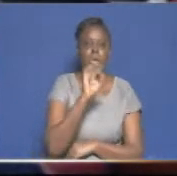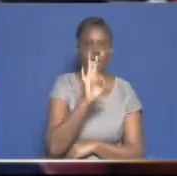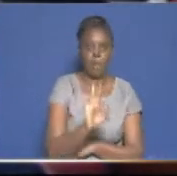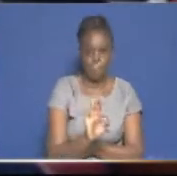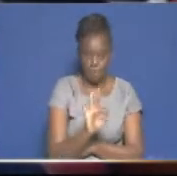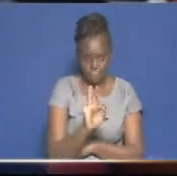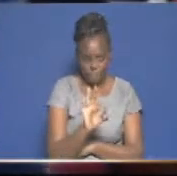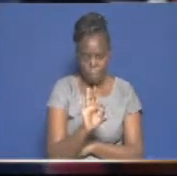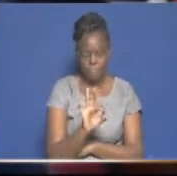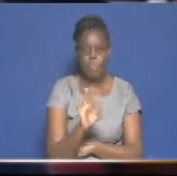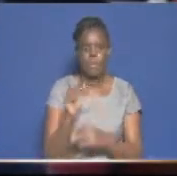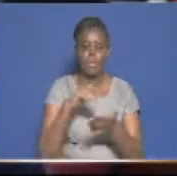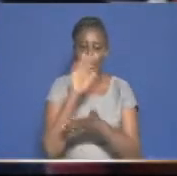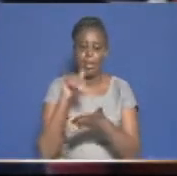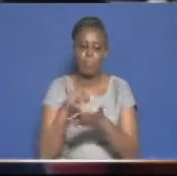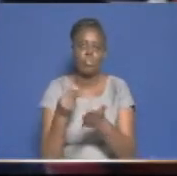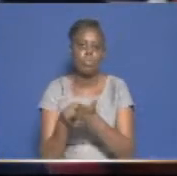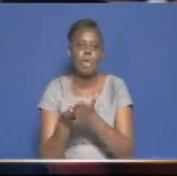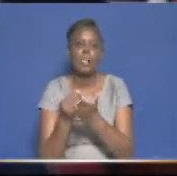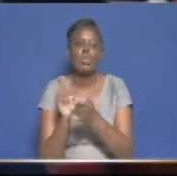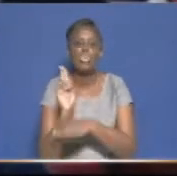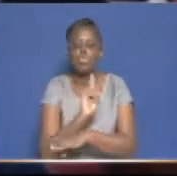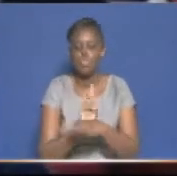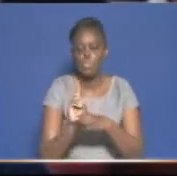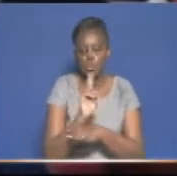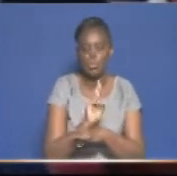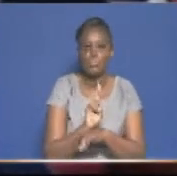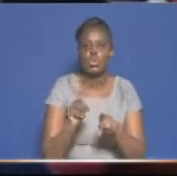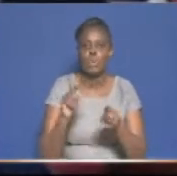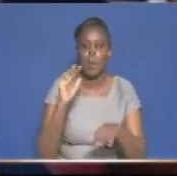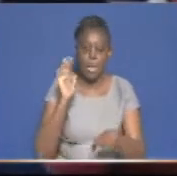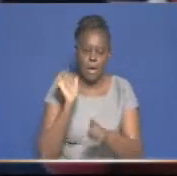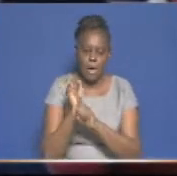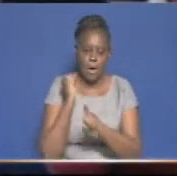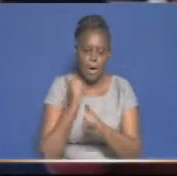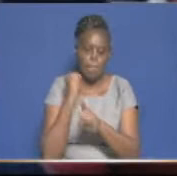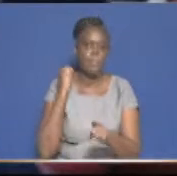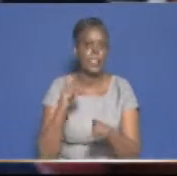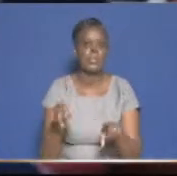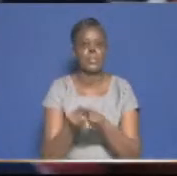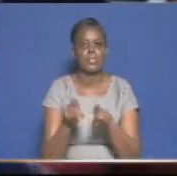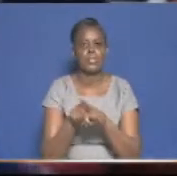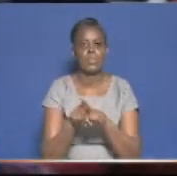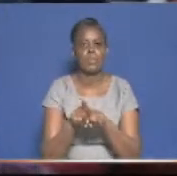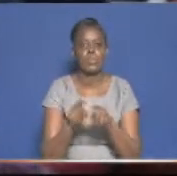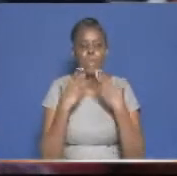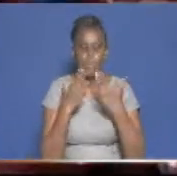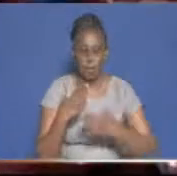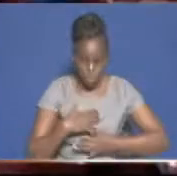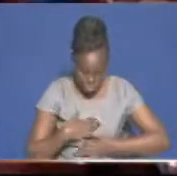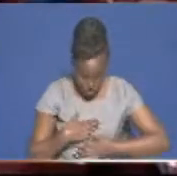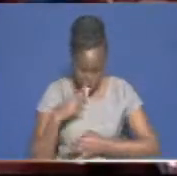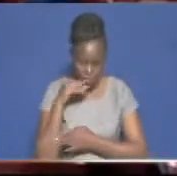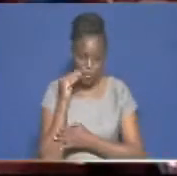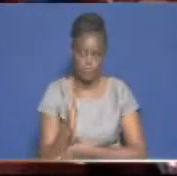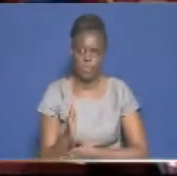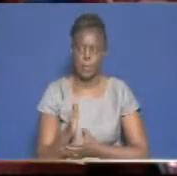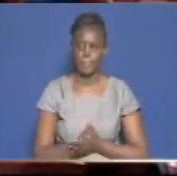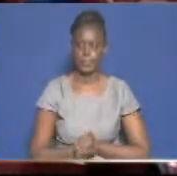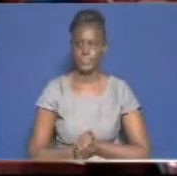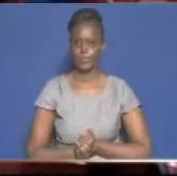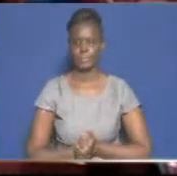commencement, including the amount spent and its impact so far? Thank you, Honorable Speaker.